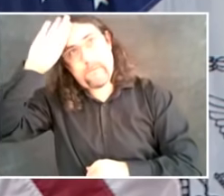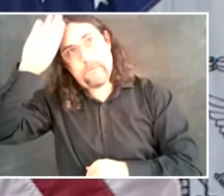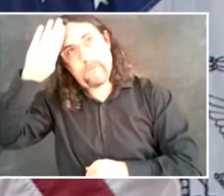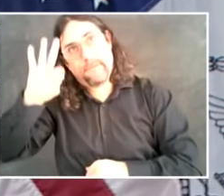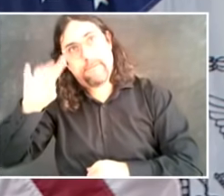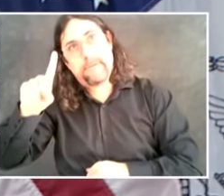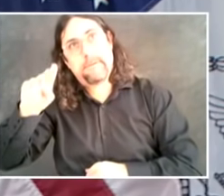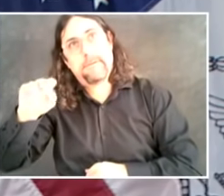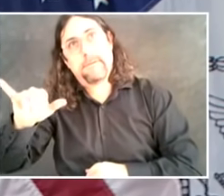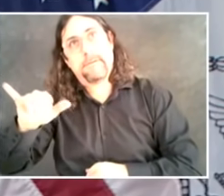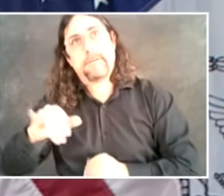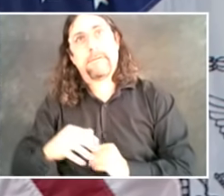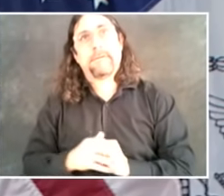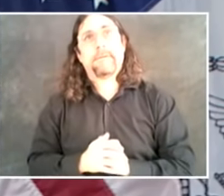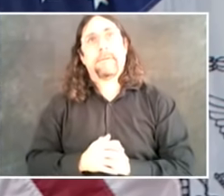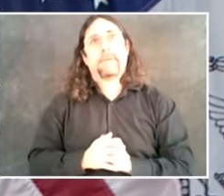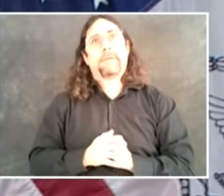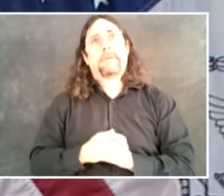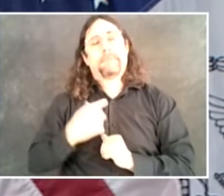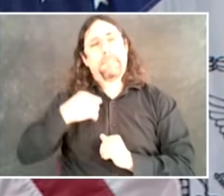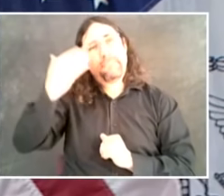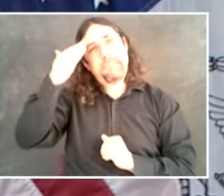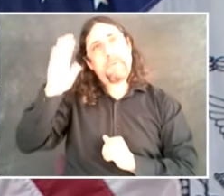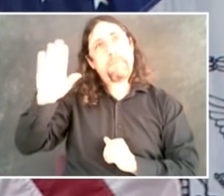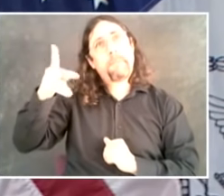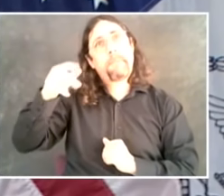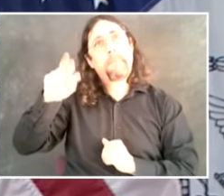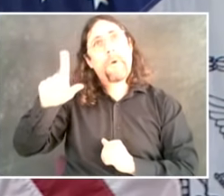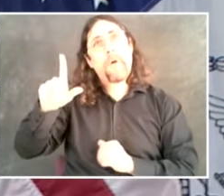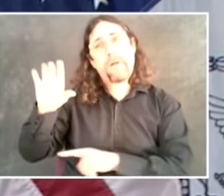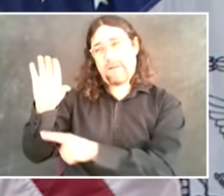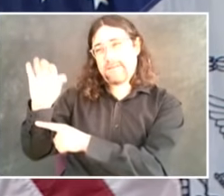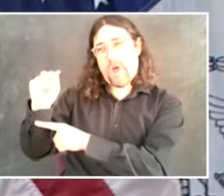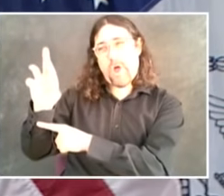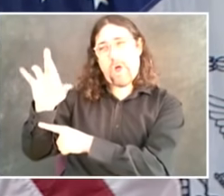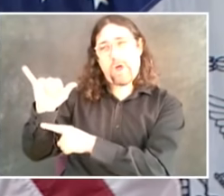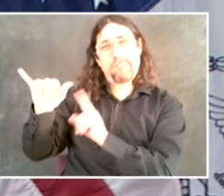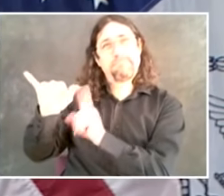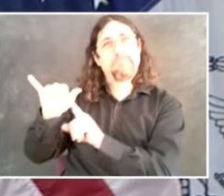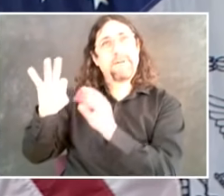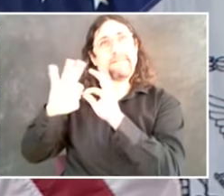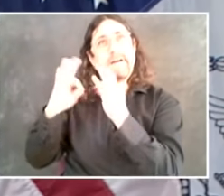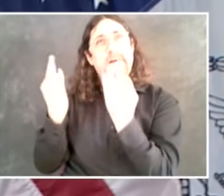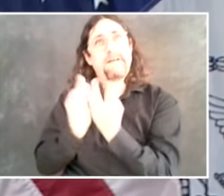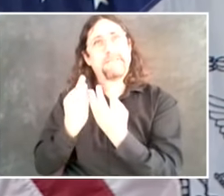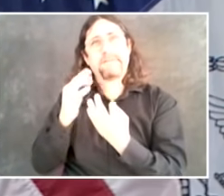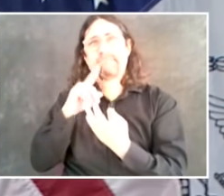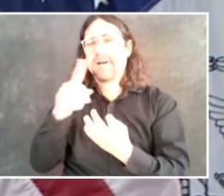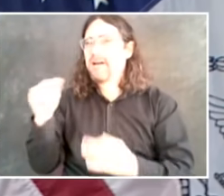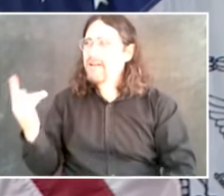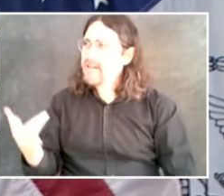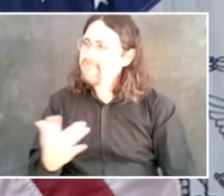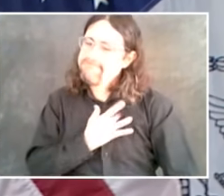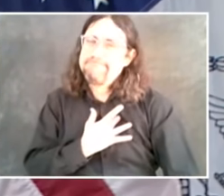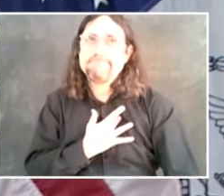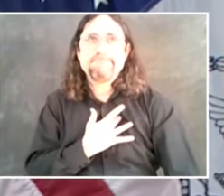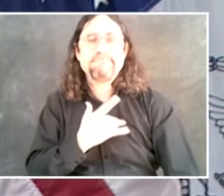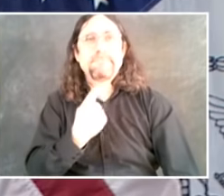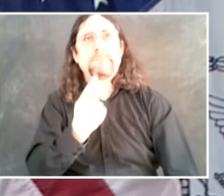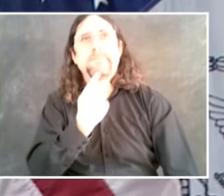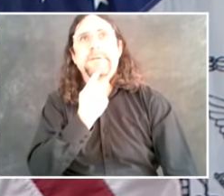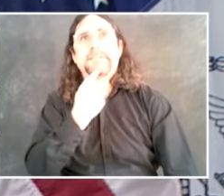that. I also want to thank the New York Daily News. Daily News put Paul on the